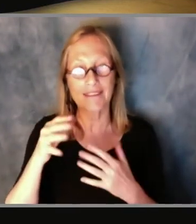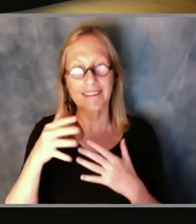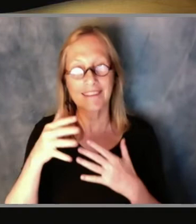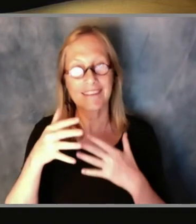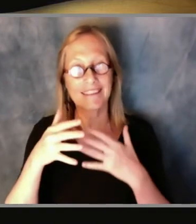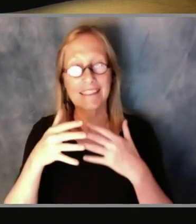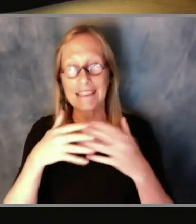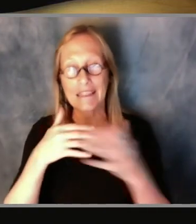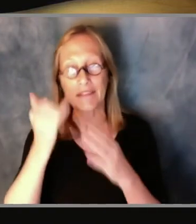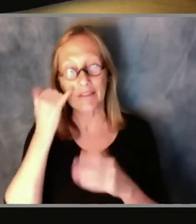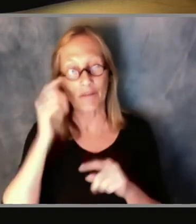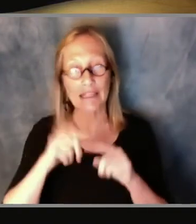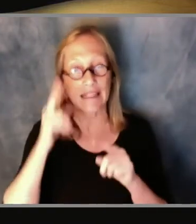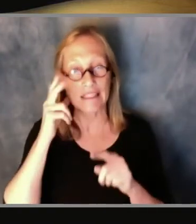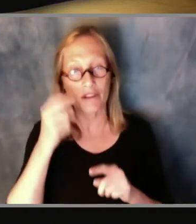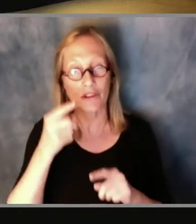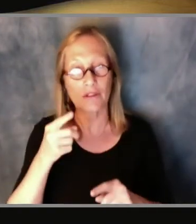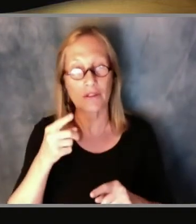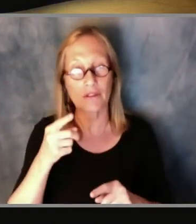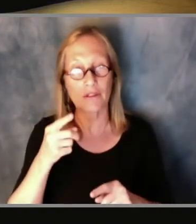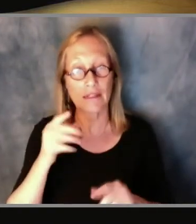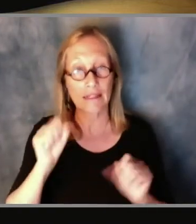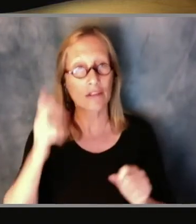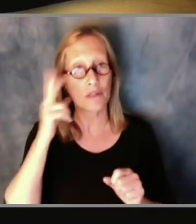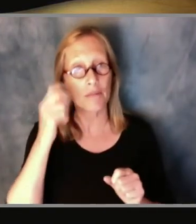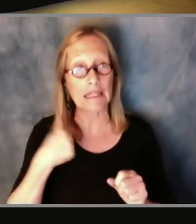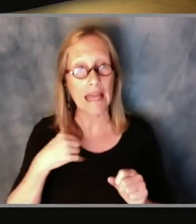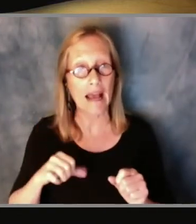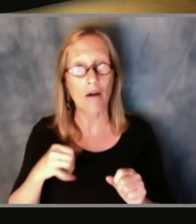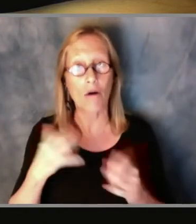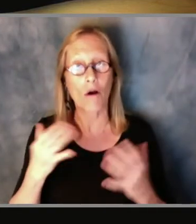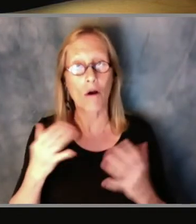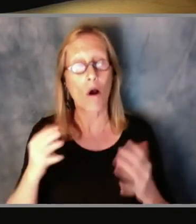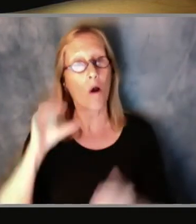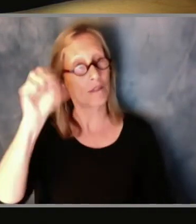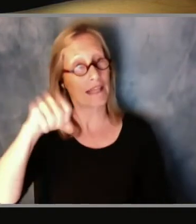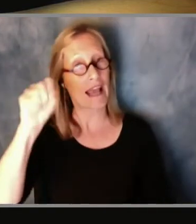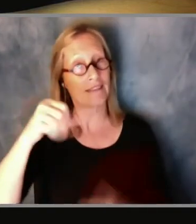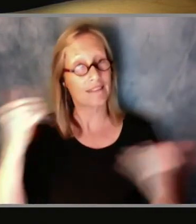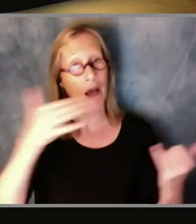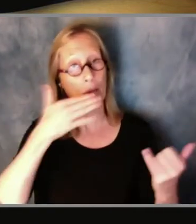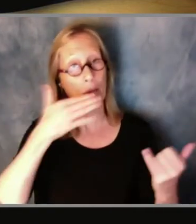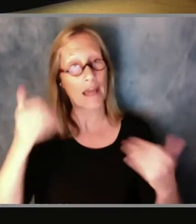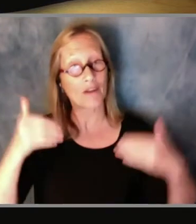you. Can you hear me now? Oh, yes, go ahead.